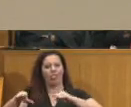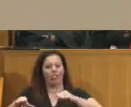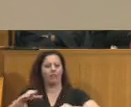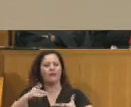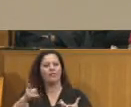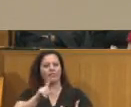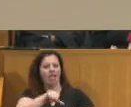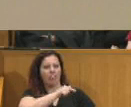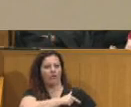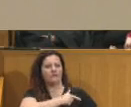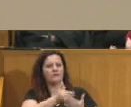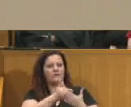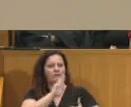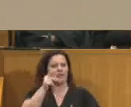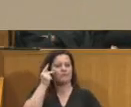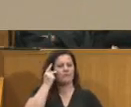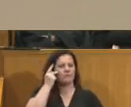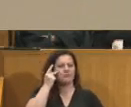Good evening.